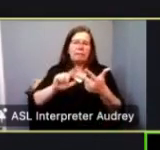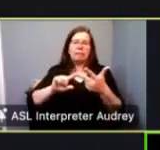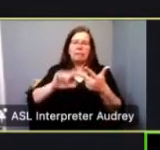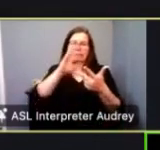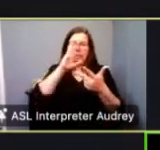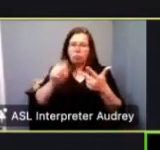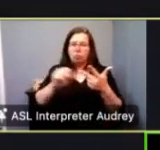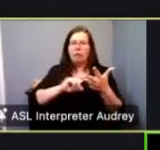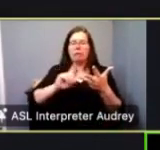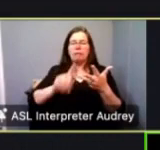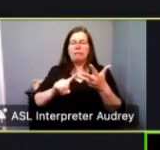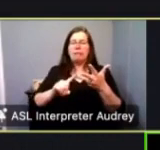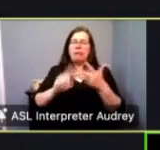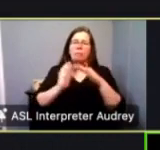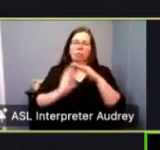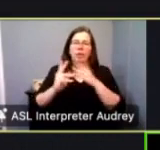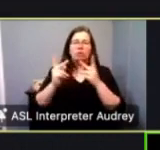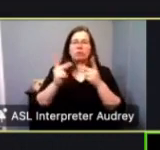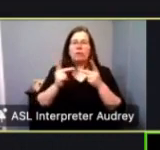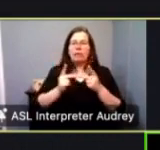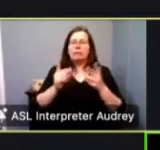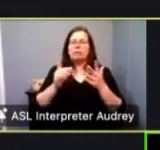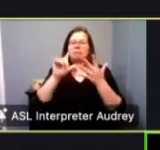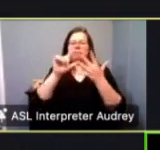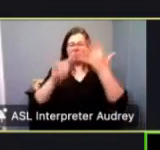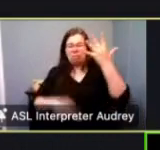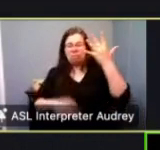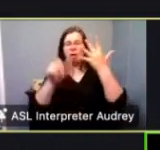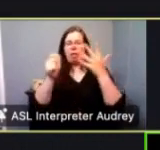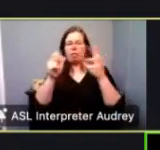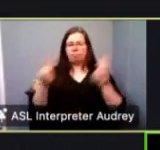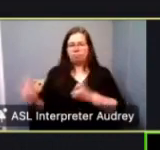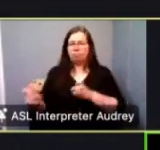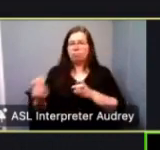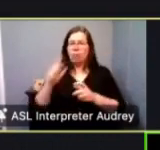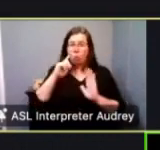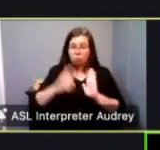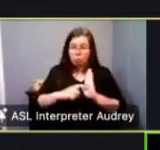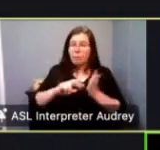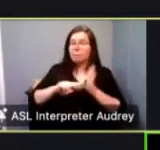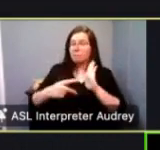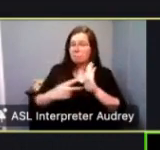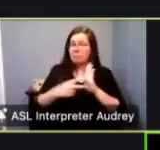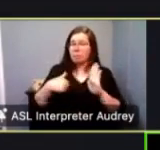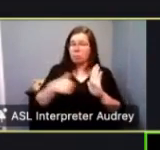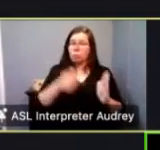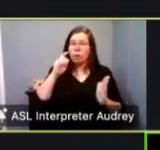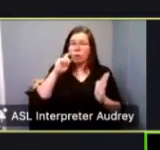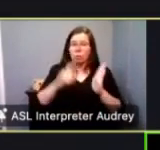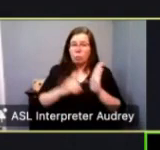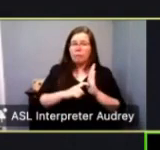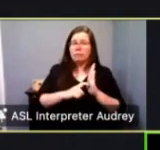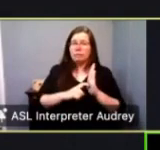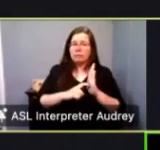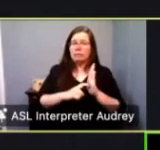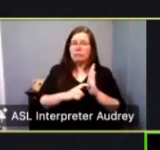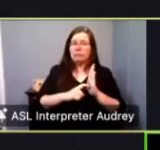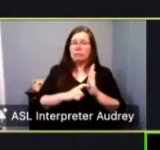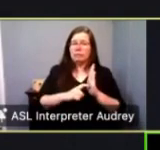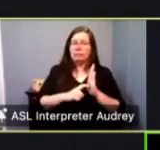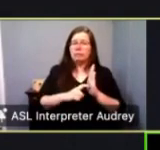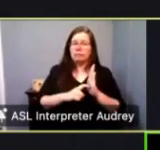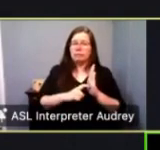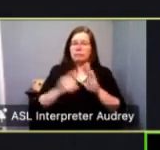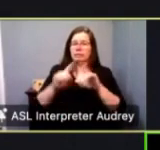immigration status, and other issues. Recognizing intersectionality means recognizing the apparent ideologies such